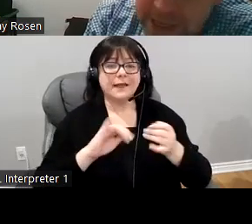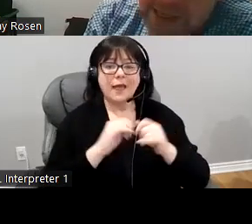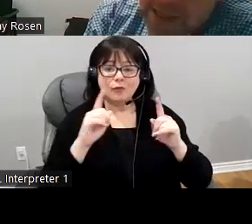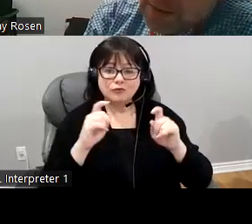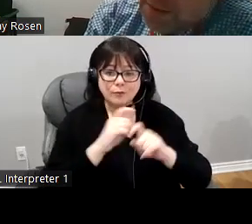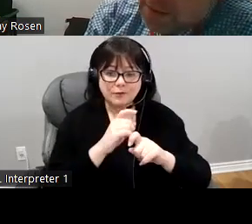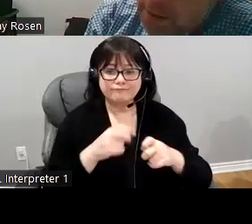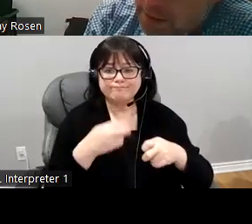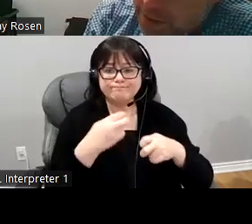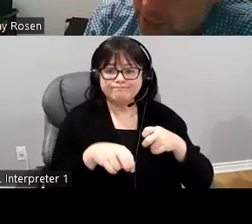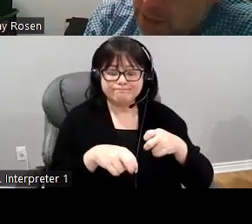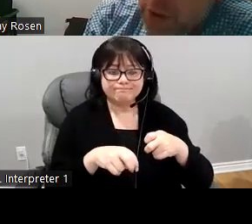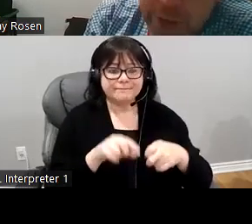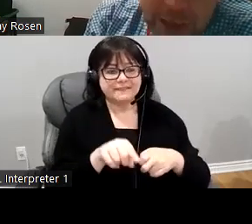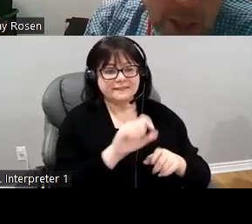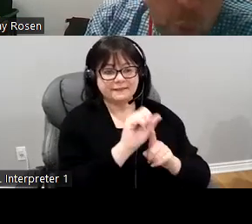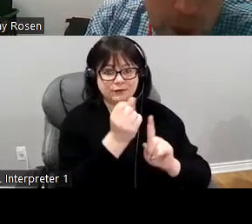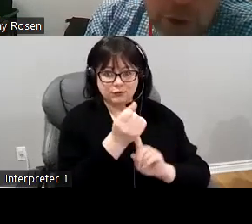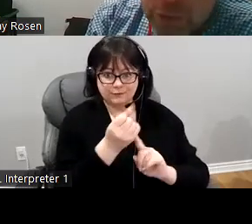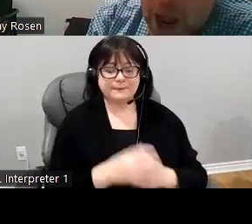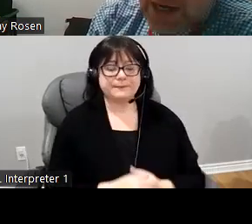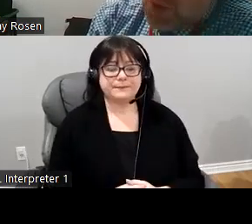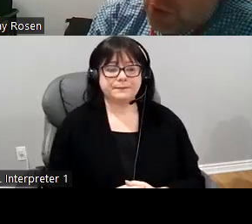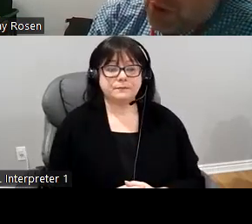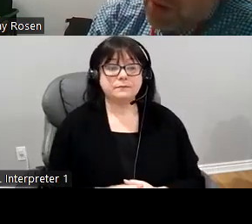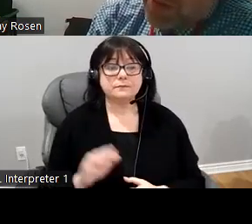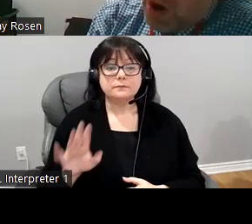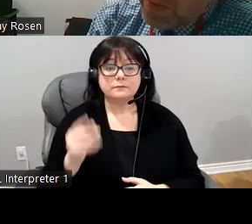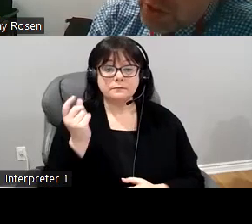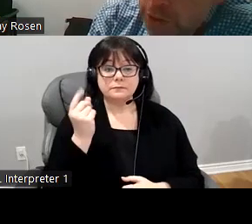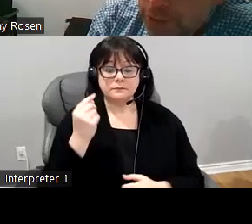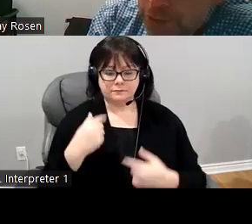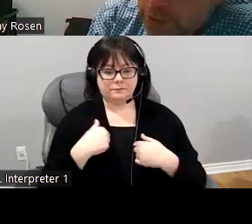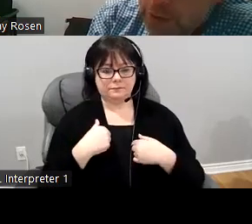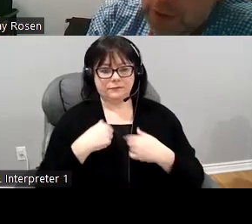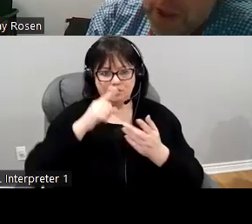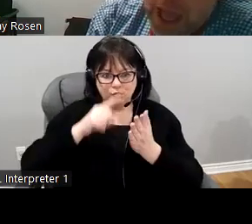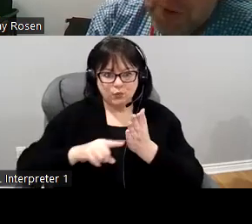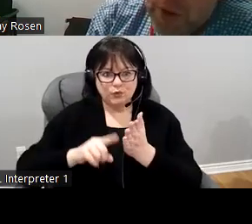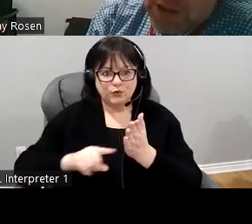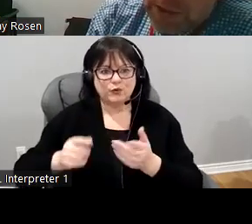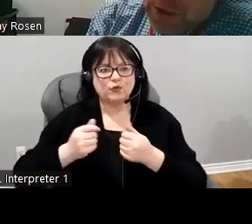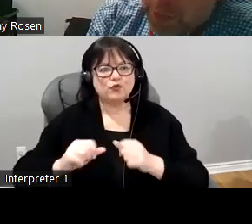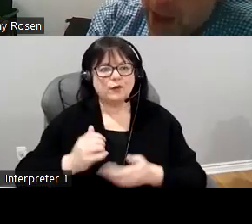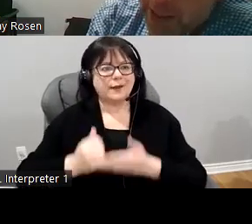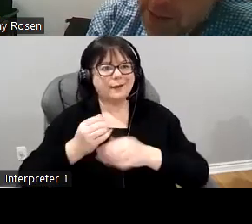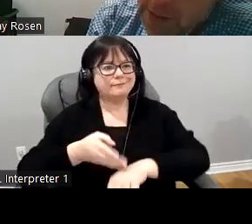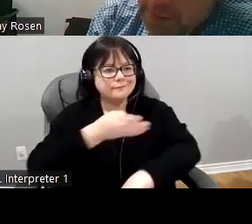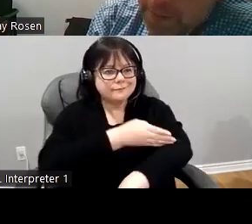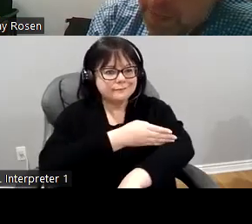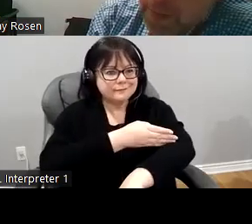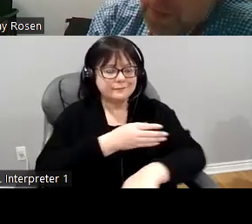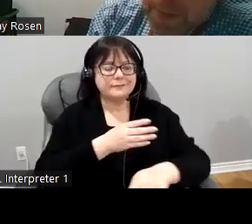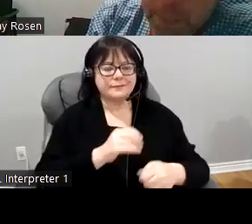All of these things are things that we're trying to work on with our research and with our clinical